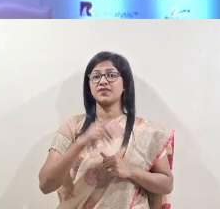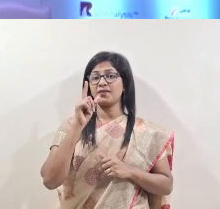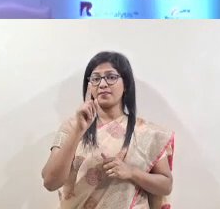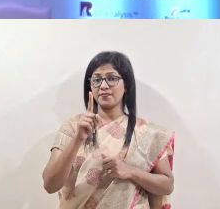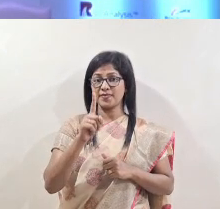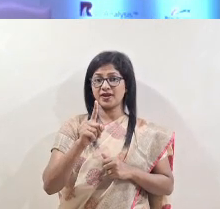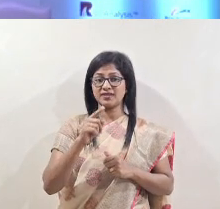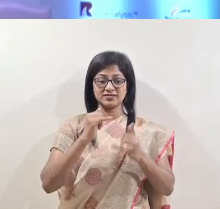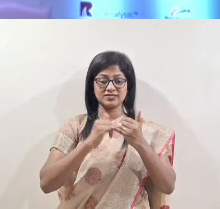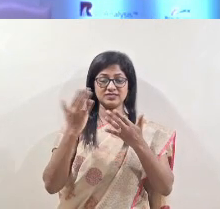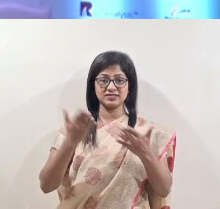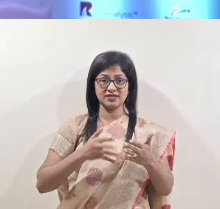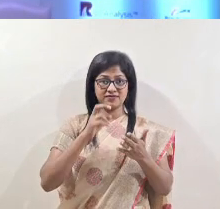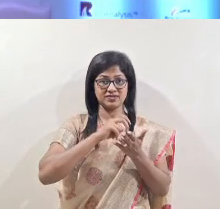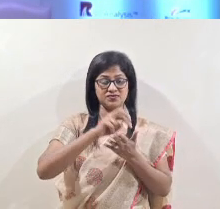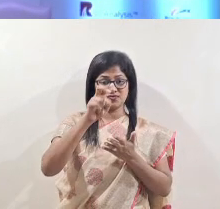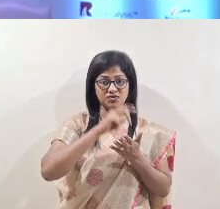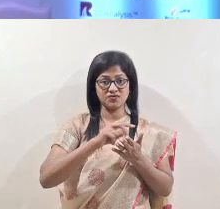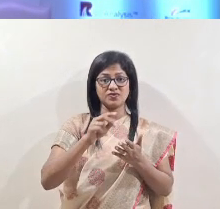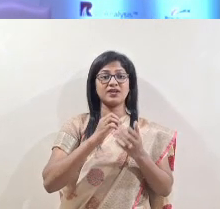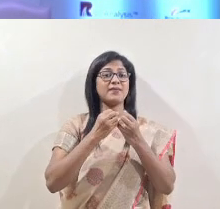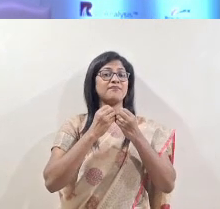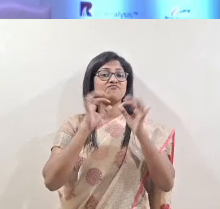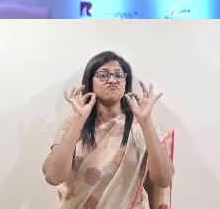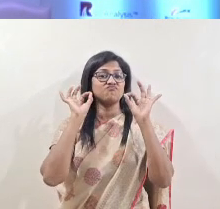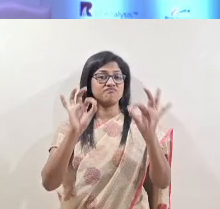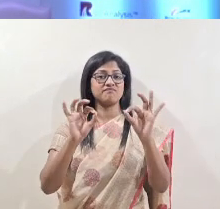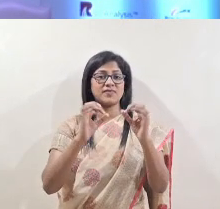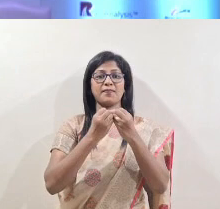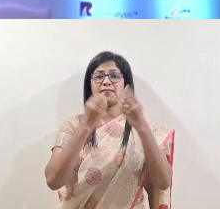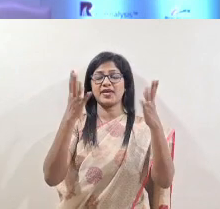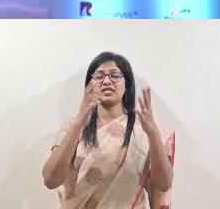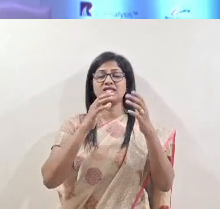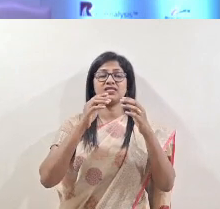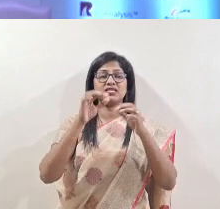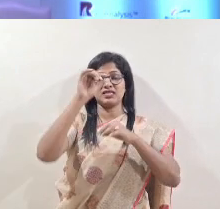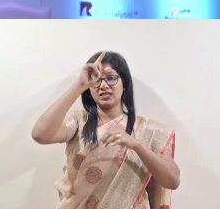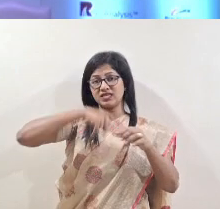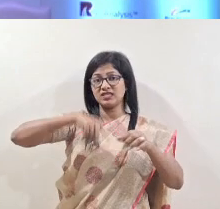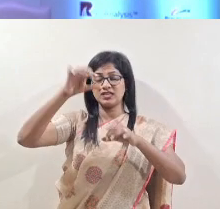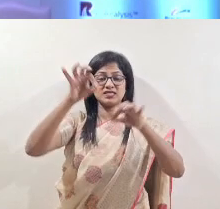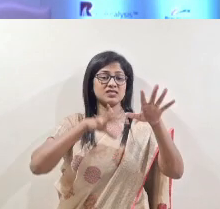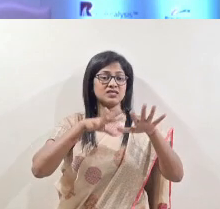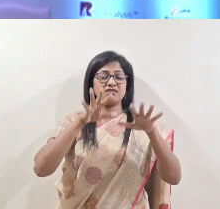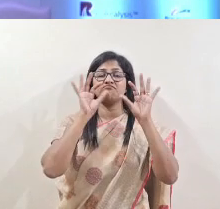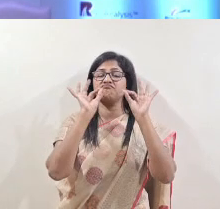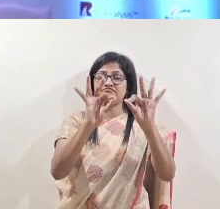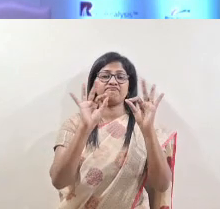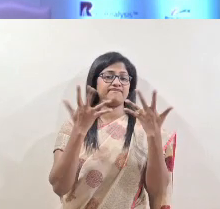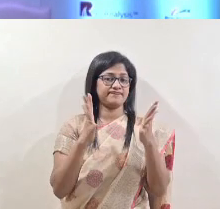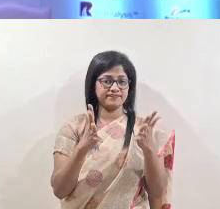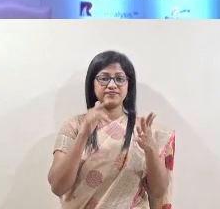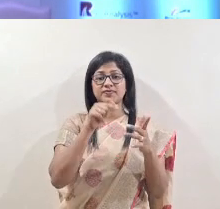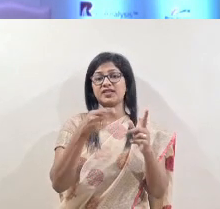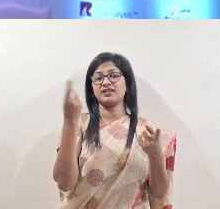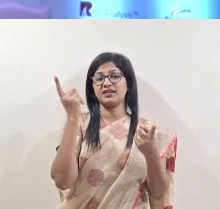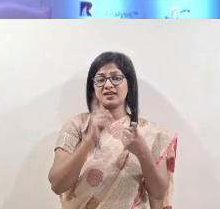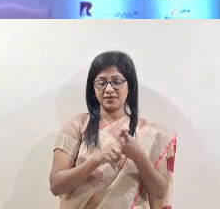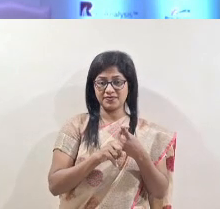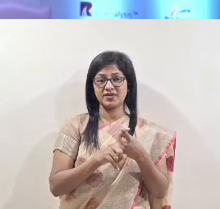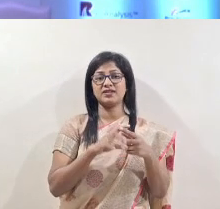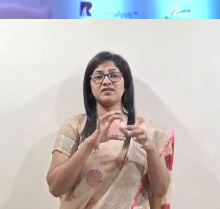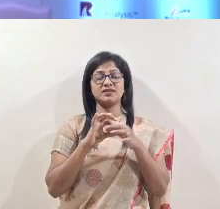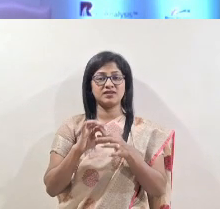for pedestrians is not adequate in many of the cities, many of the Indian cities, where because of that there is a